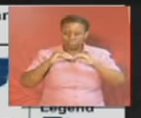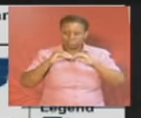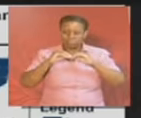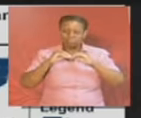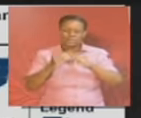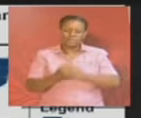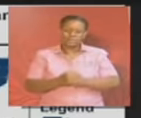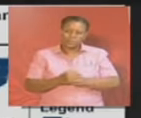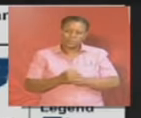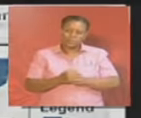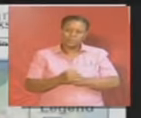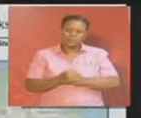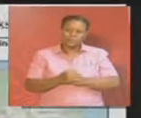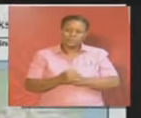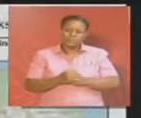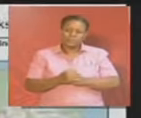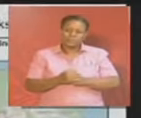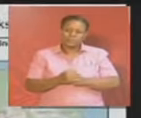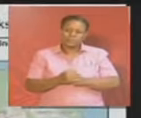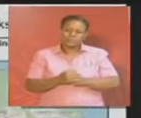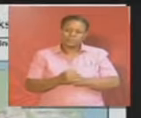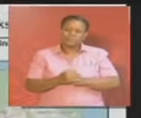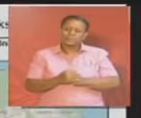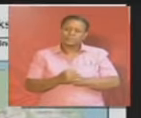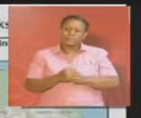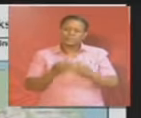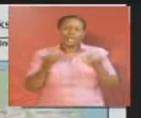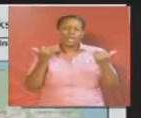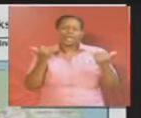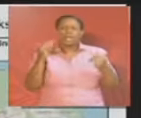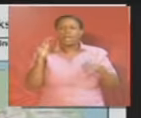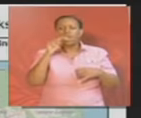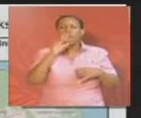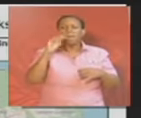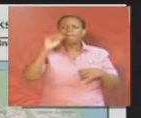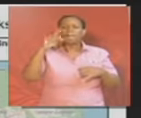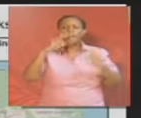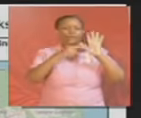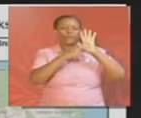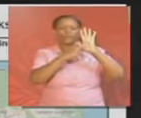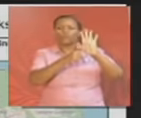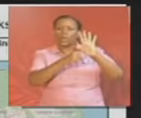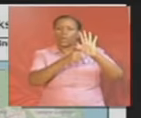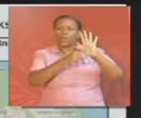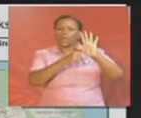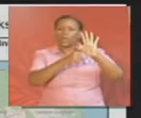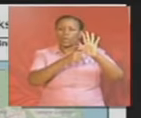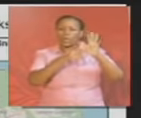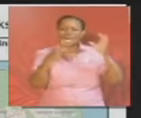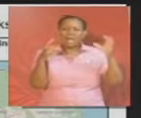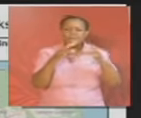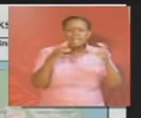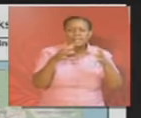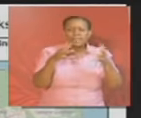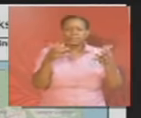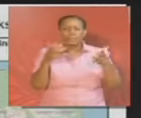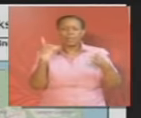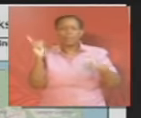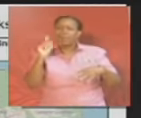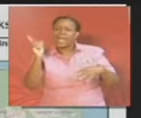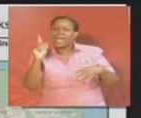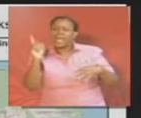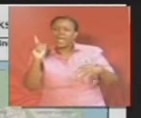We move quickly to our cluster maps, and we take a look at the clusters which were developed using the